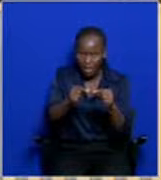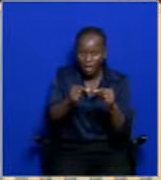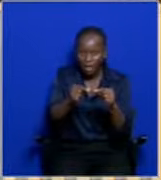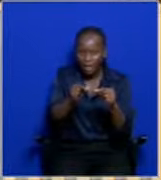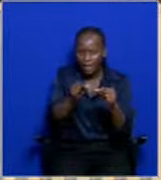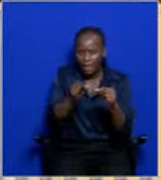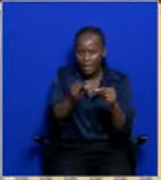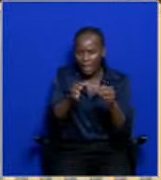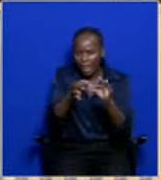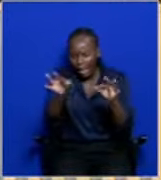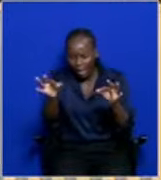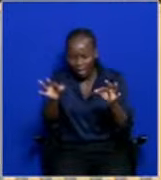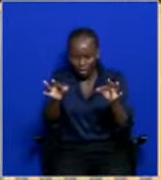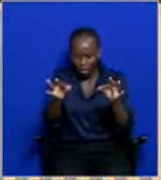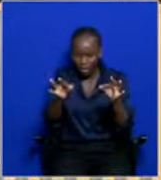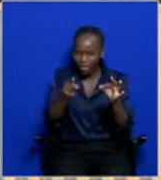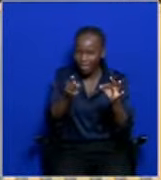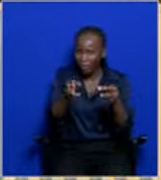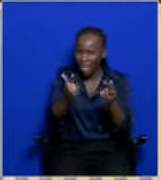that statement,